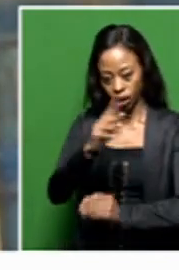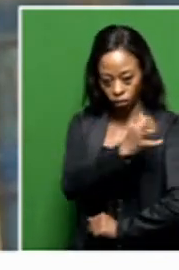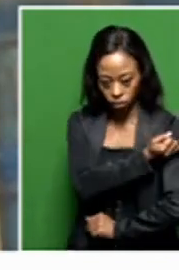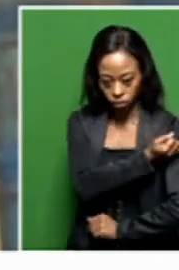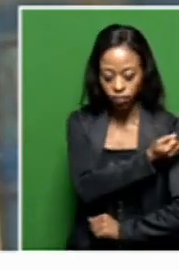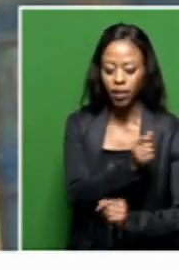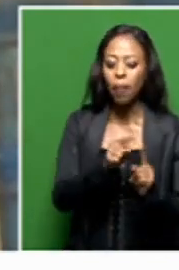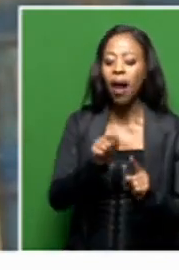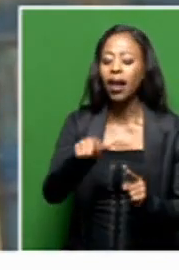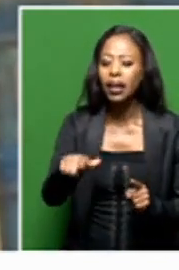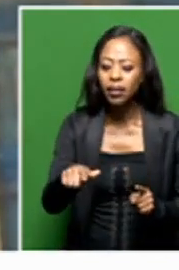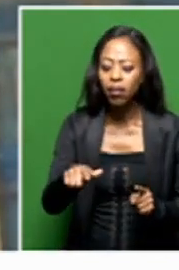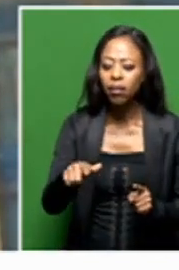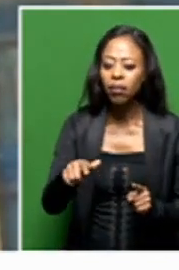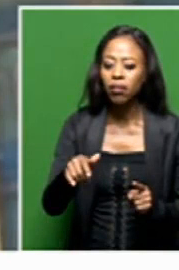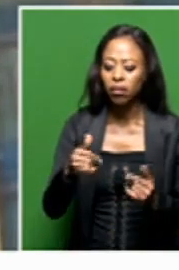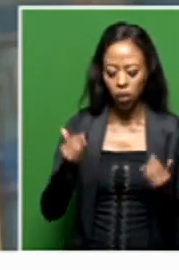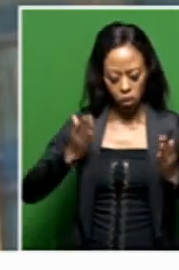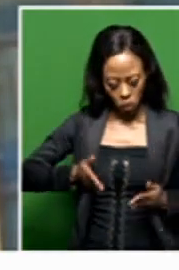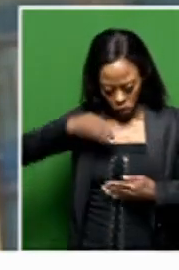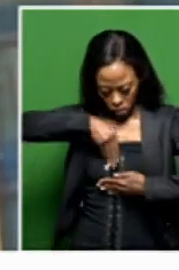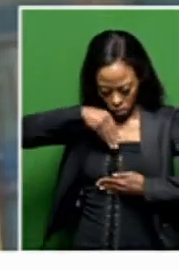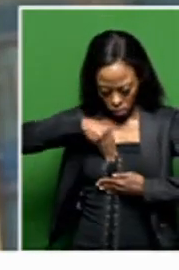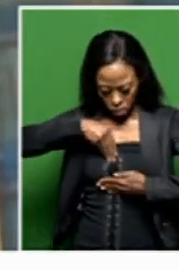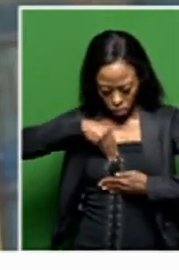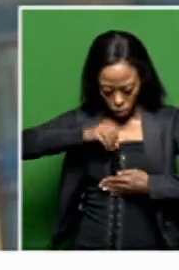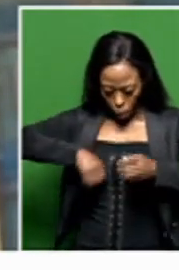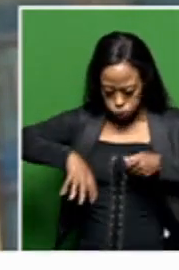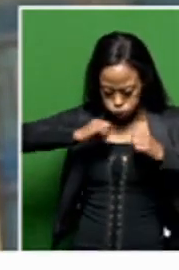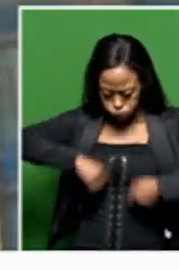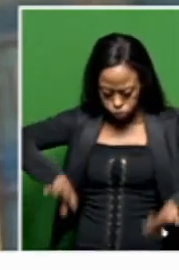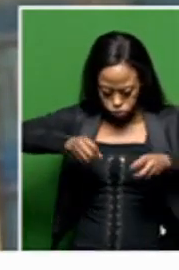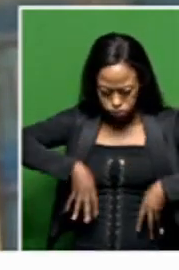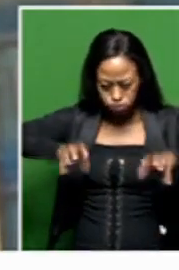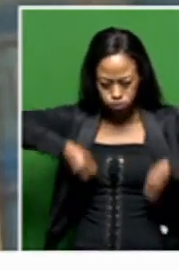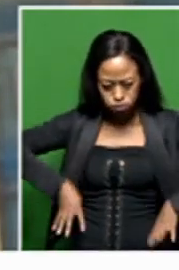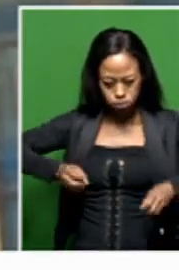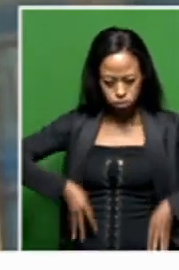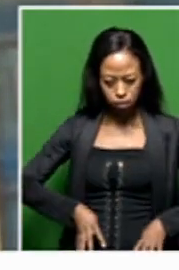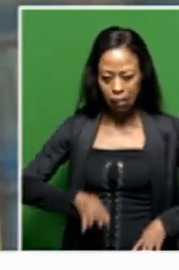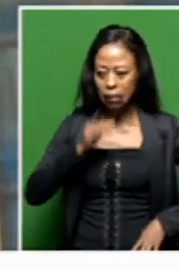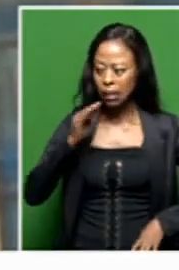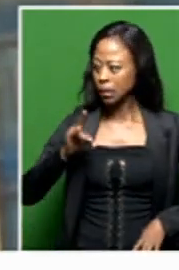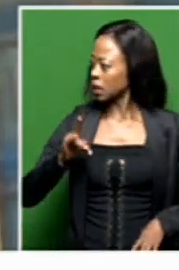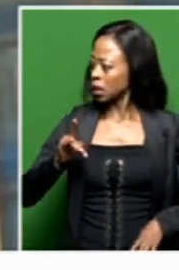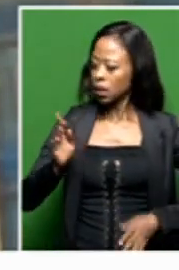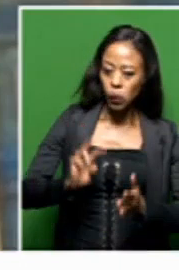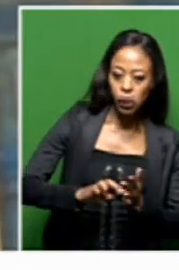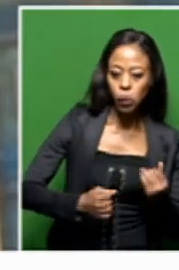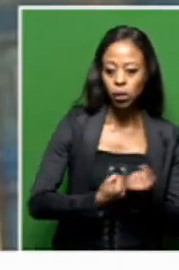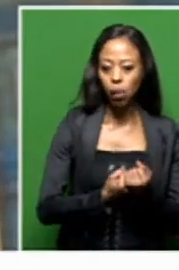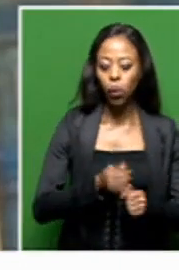the line, our immunity reduces for various reasons, and we need to get additional